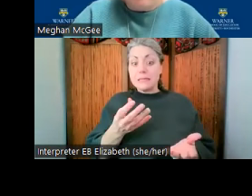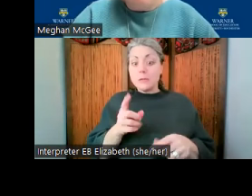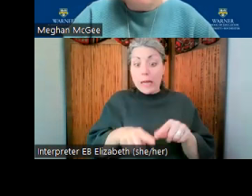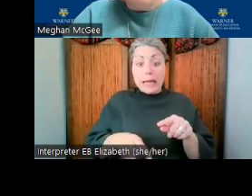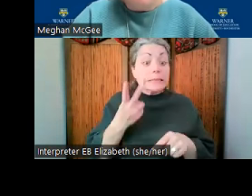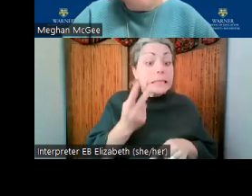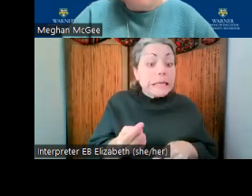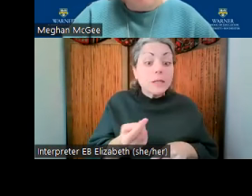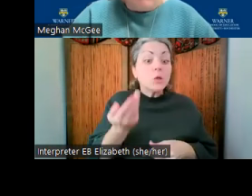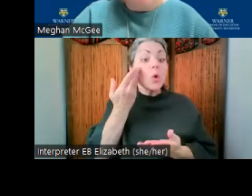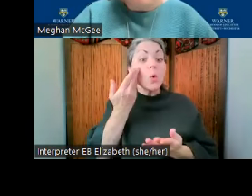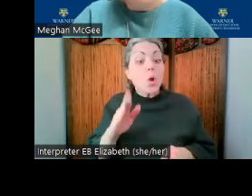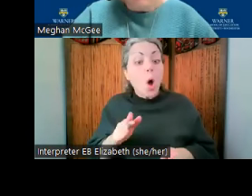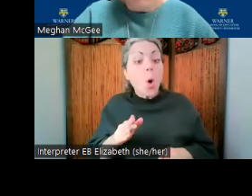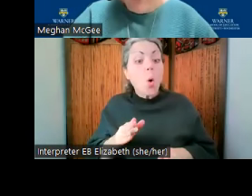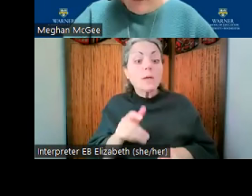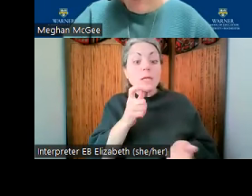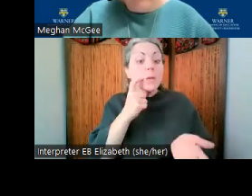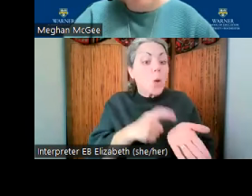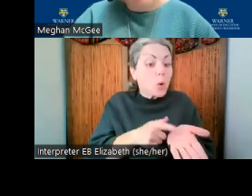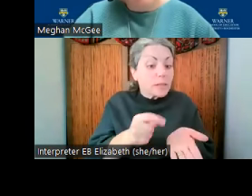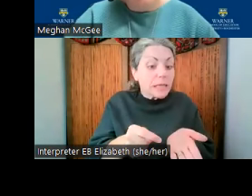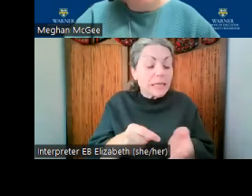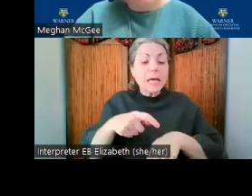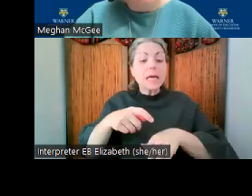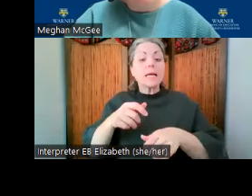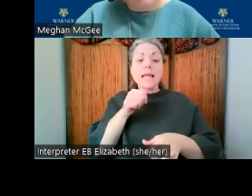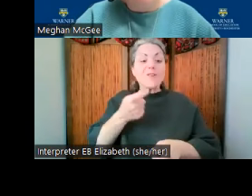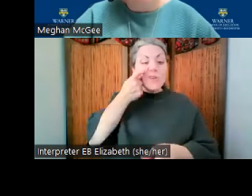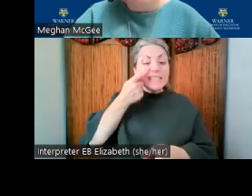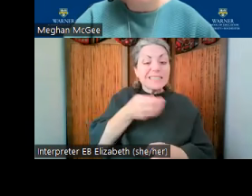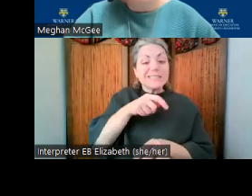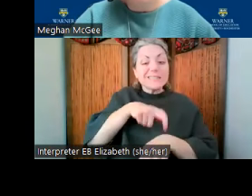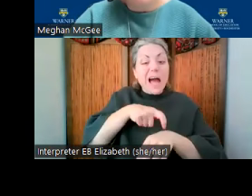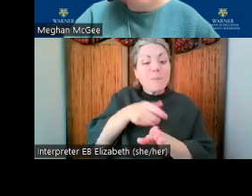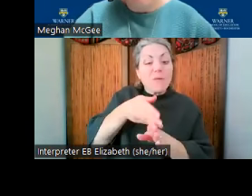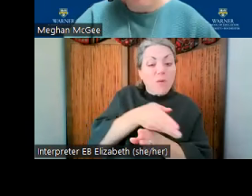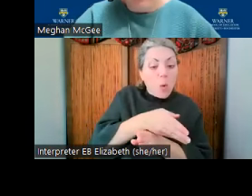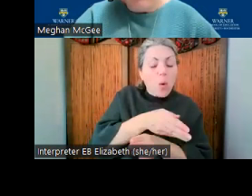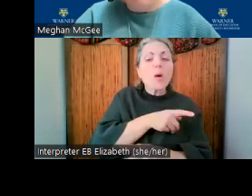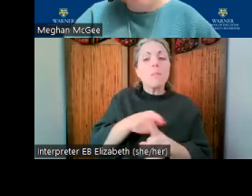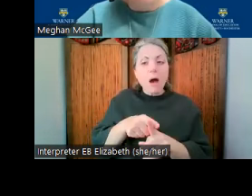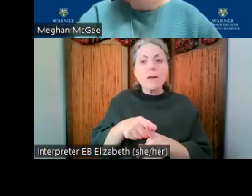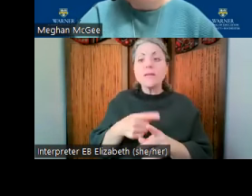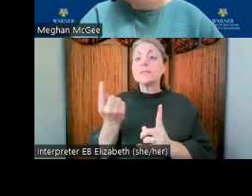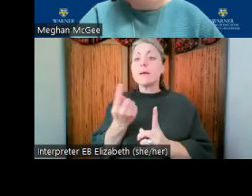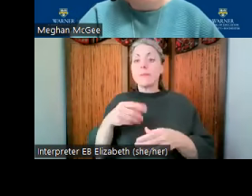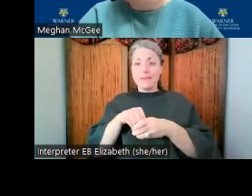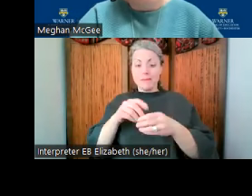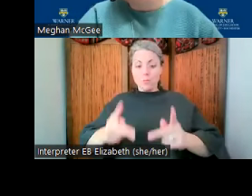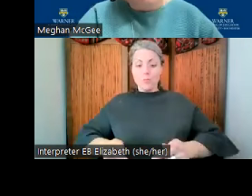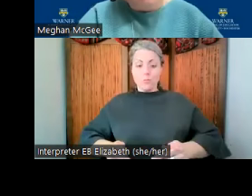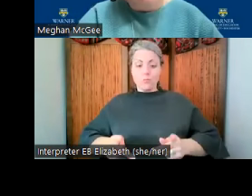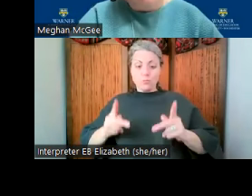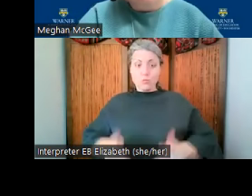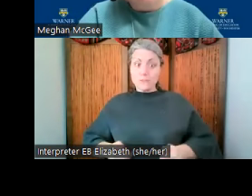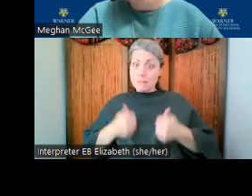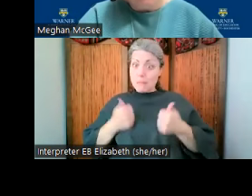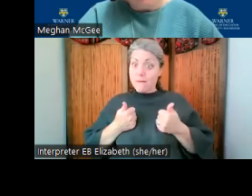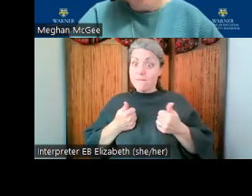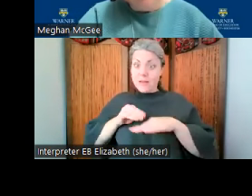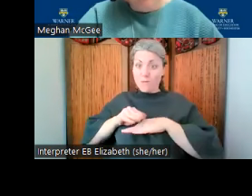that environment, or it may not be temporally related to the occurrence of that behavior, but it does influence our